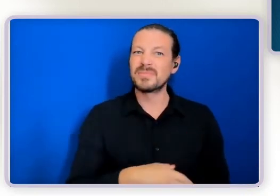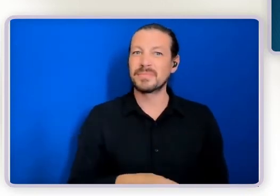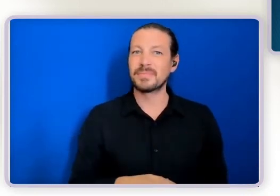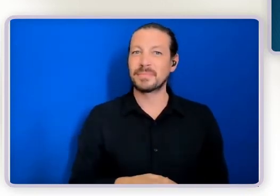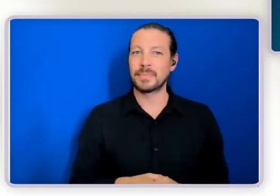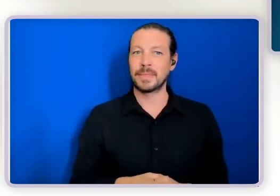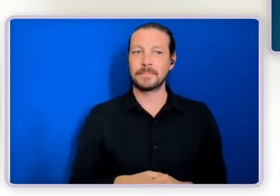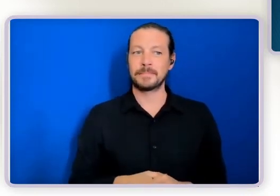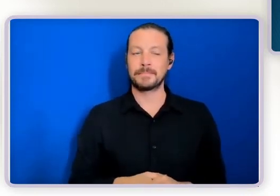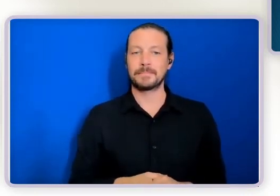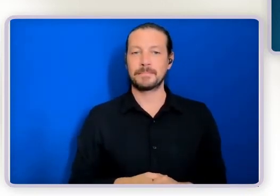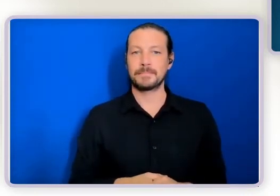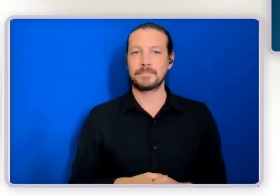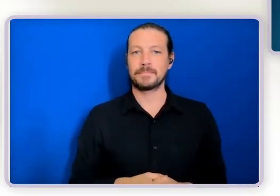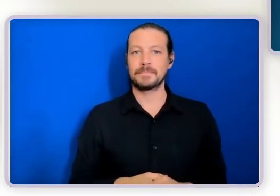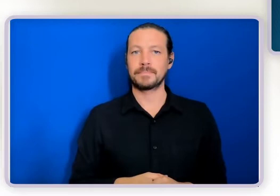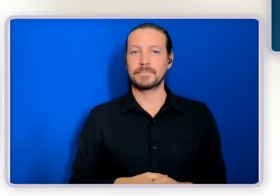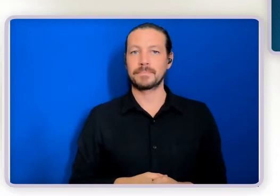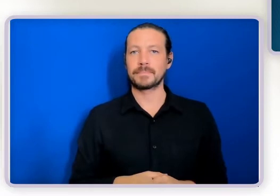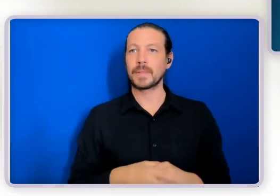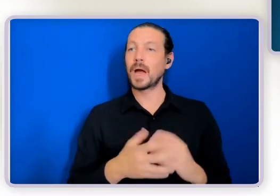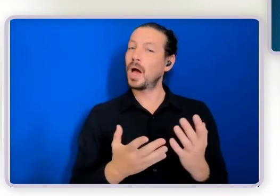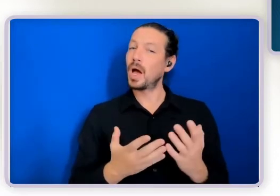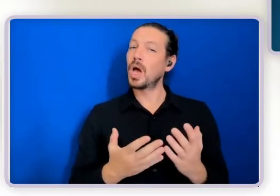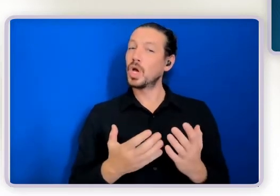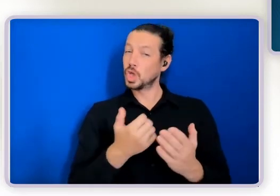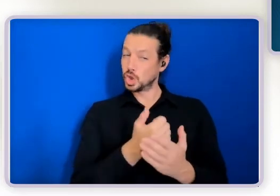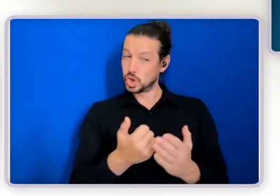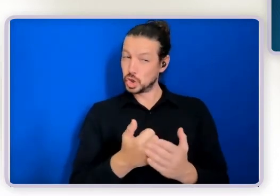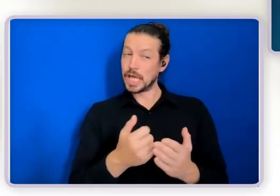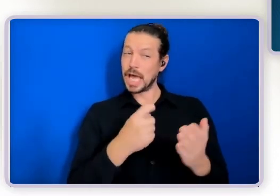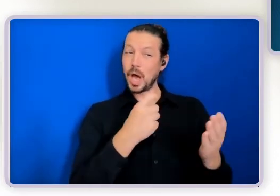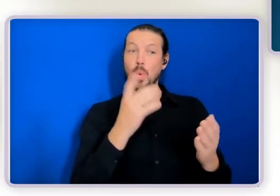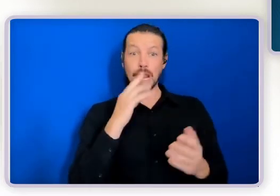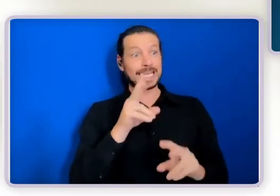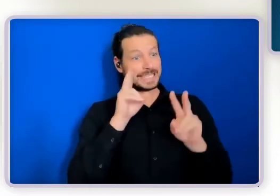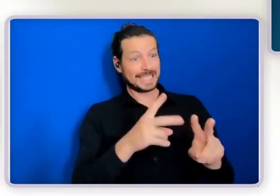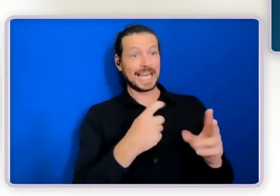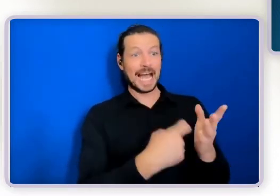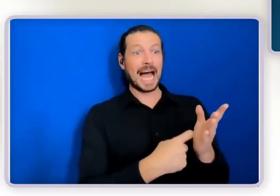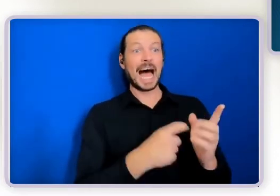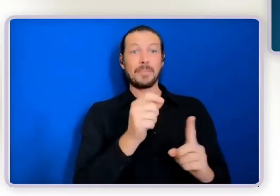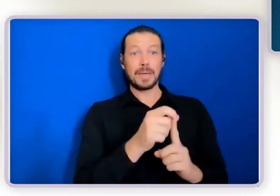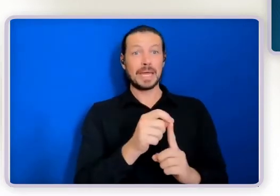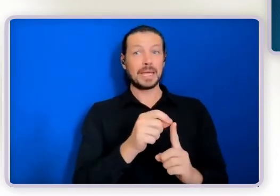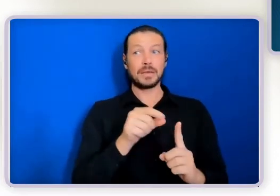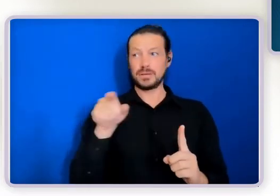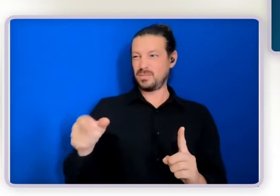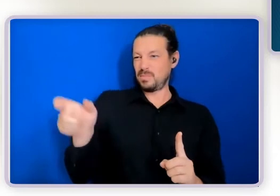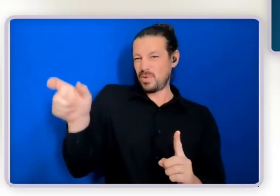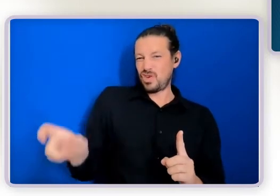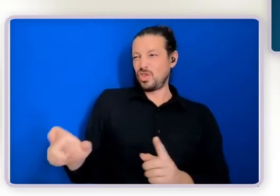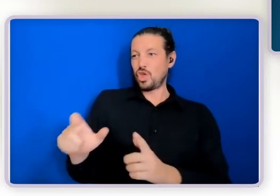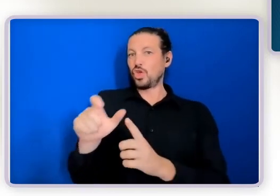seen, that on every single occasion, the person who committed